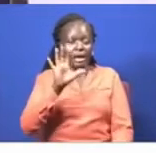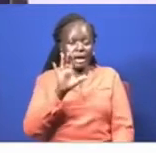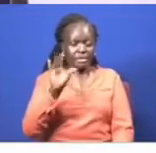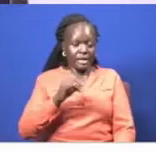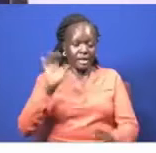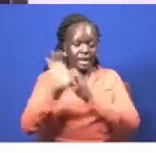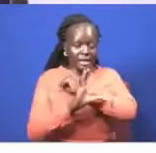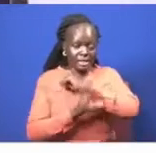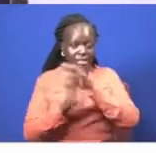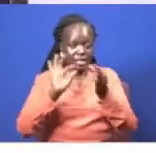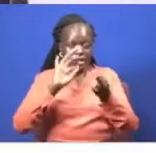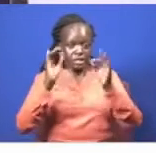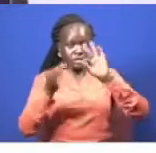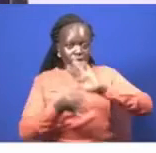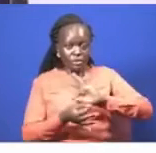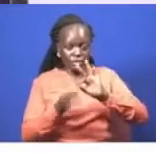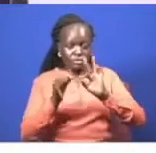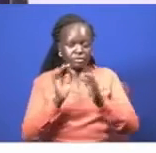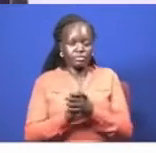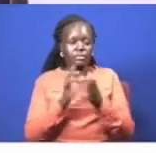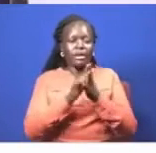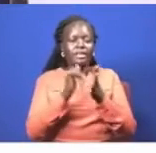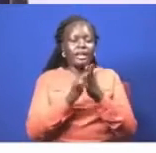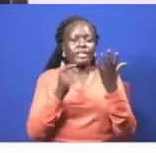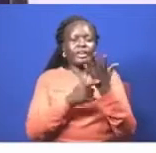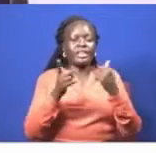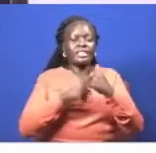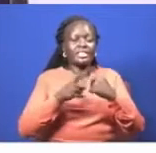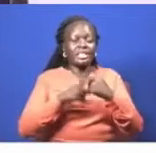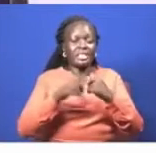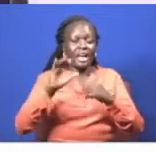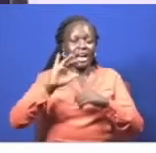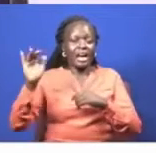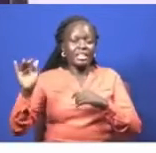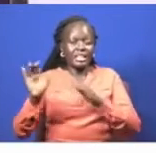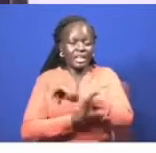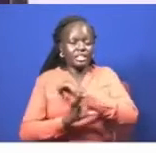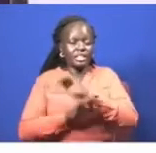transfer that technology to 6 countries in Africa, Kenya being one of them.